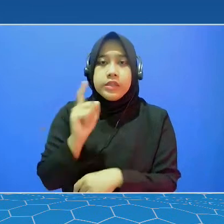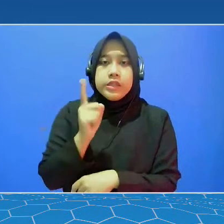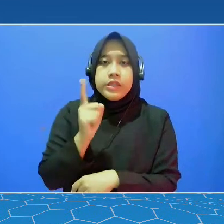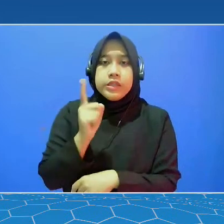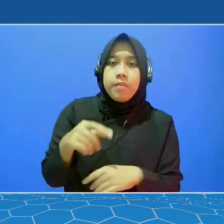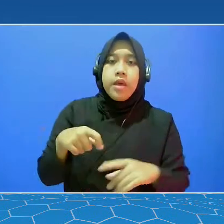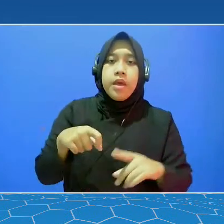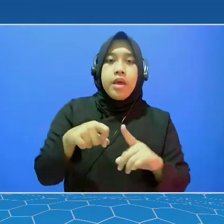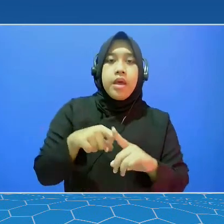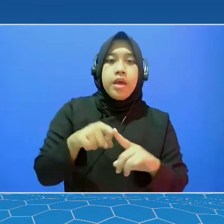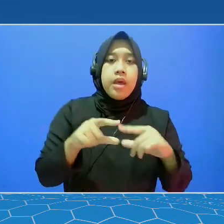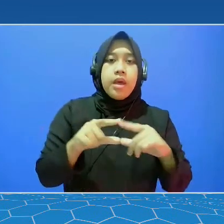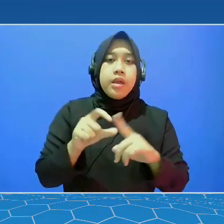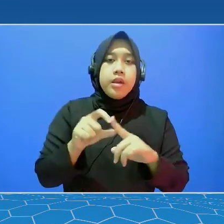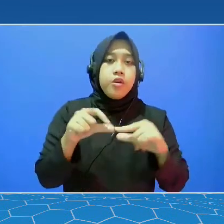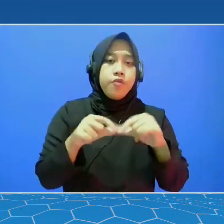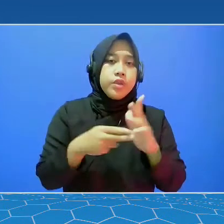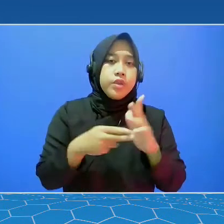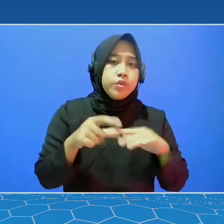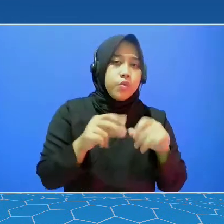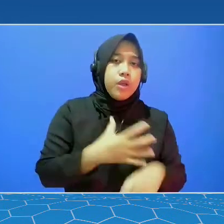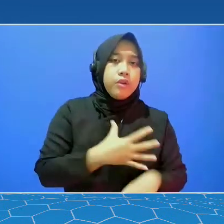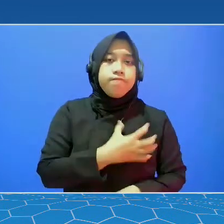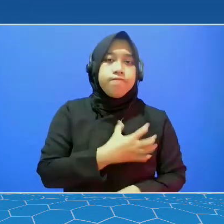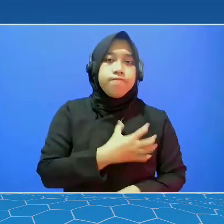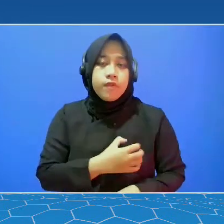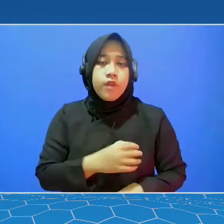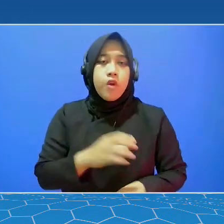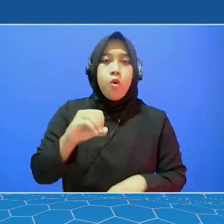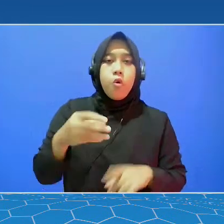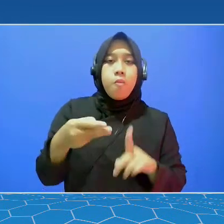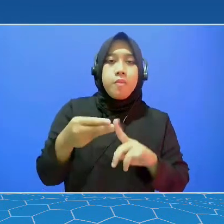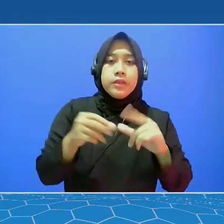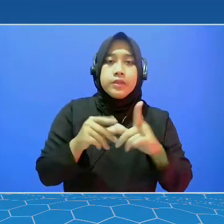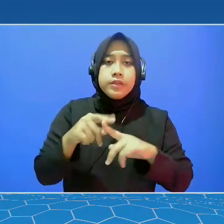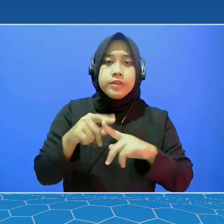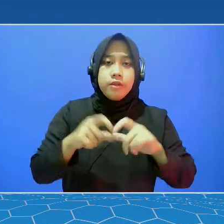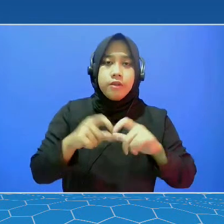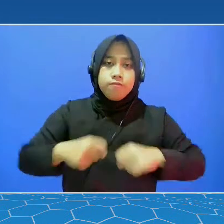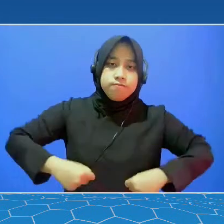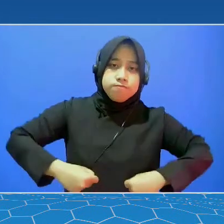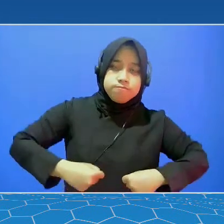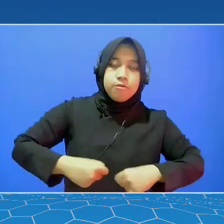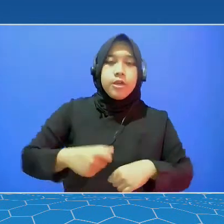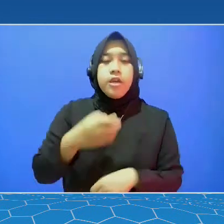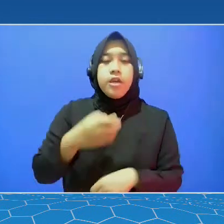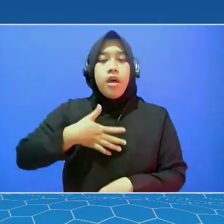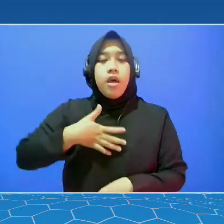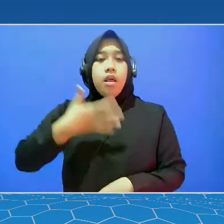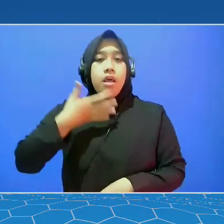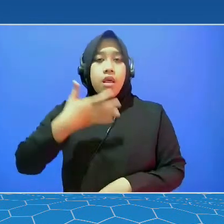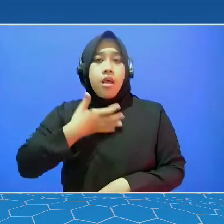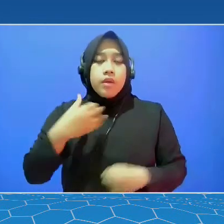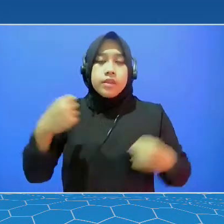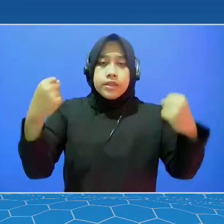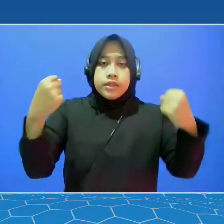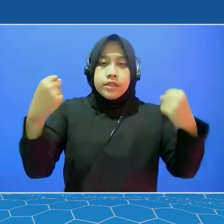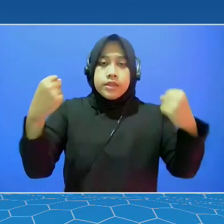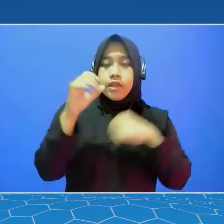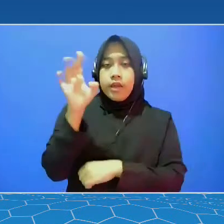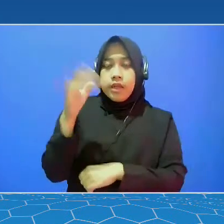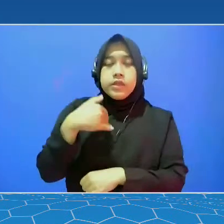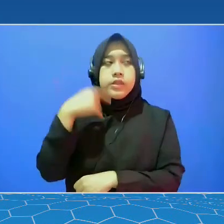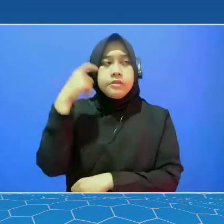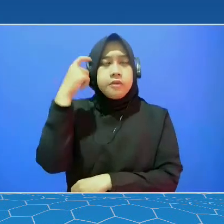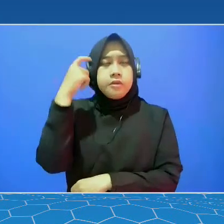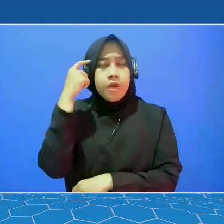obesity, respiratory diseases, a huge range of issues. And I think that therefore there's a lot of investment